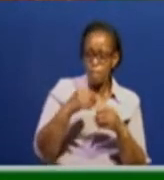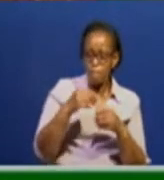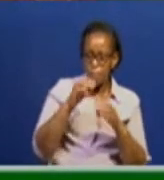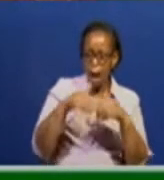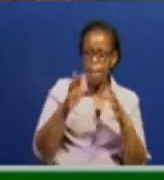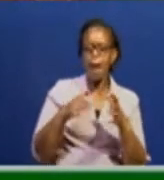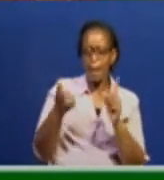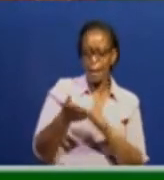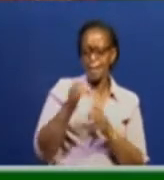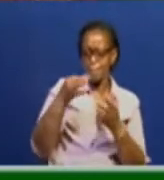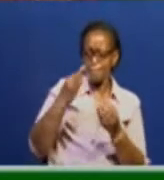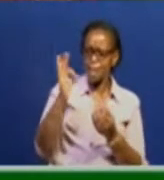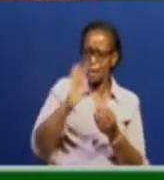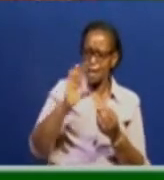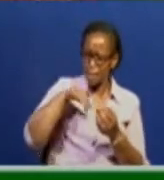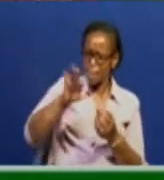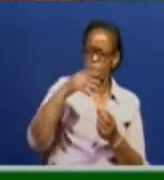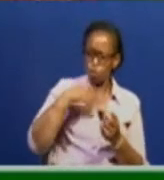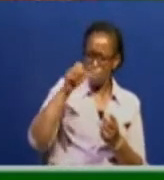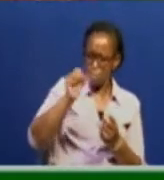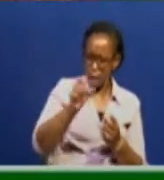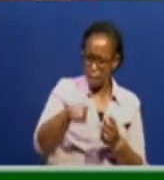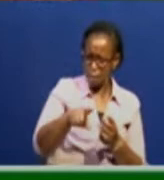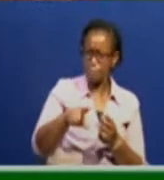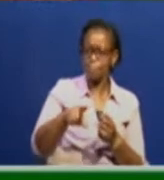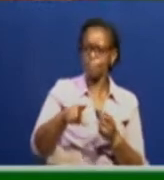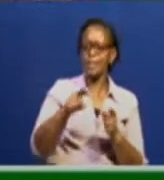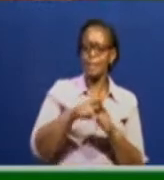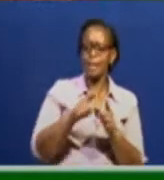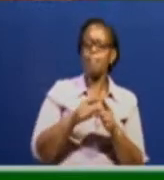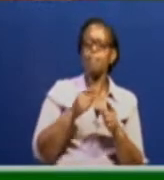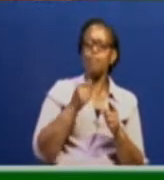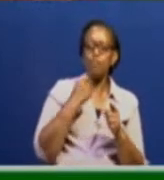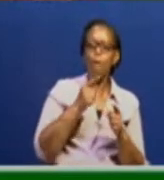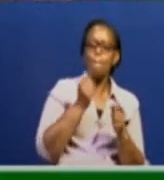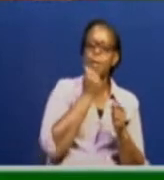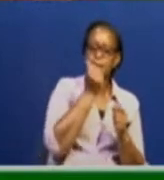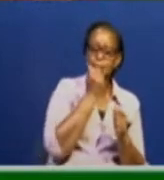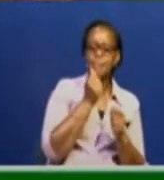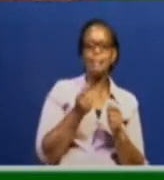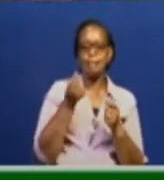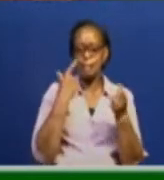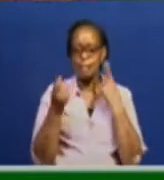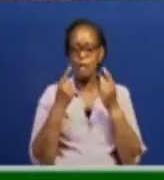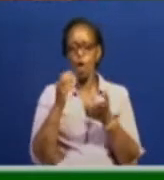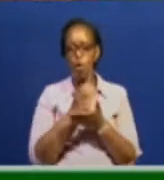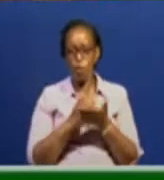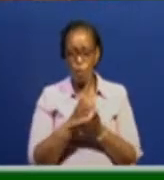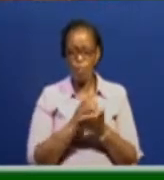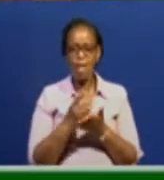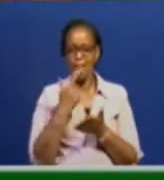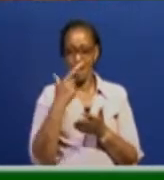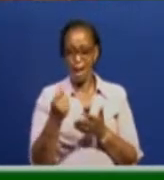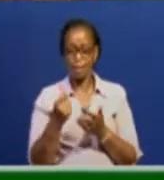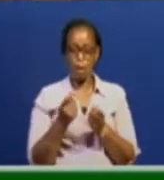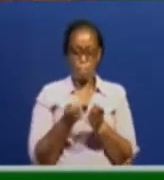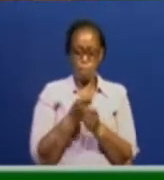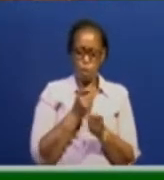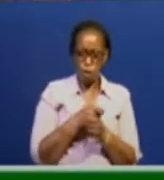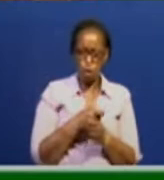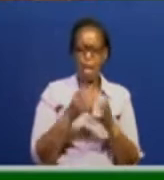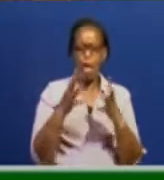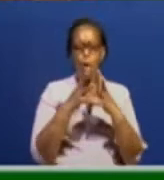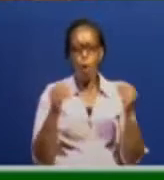consignments for planting and top dressing of maize, tea, coffee, rice, potatoes, cotton,